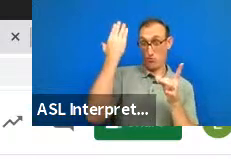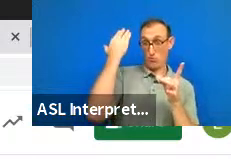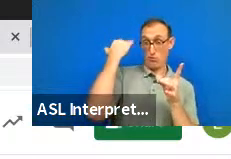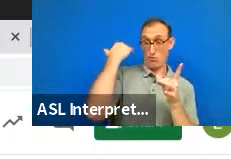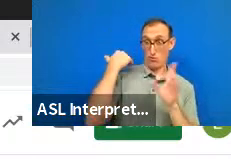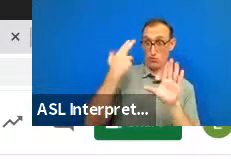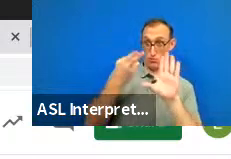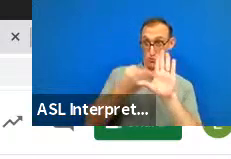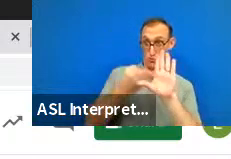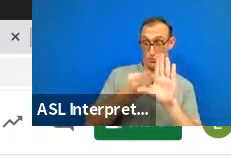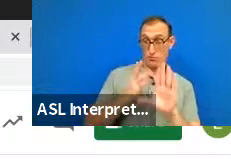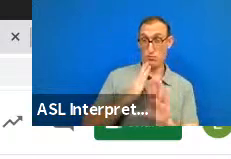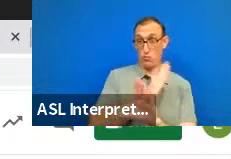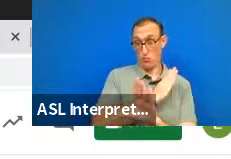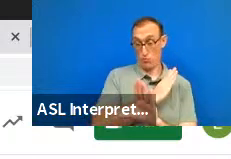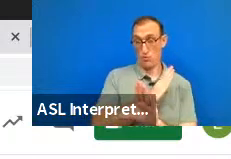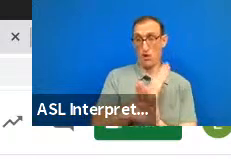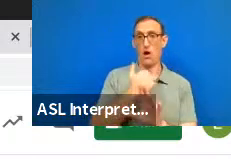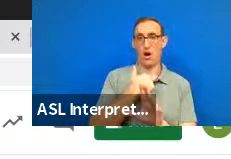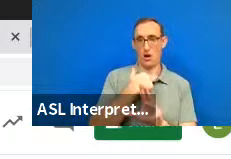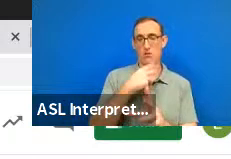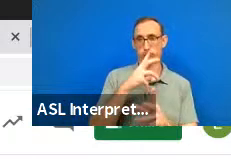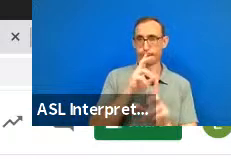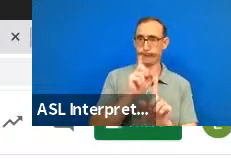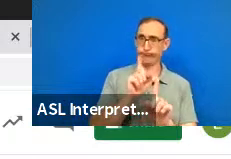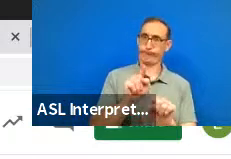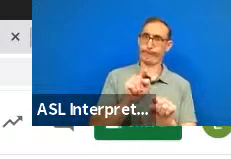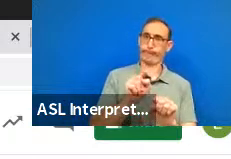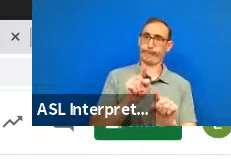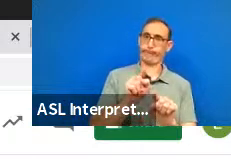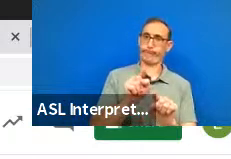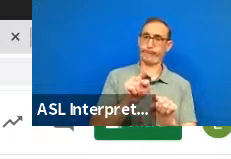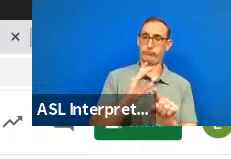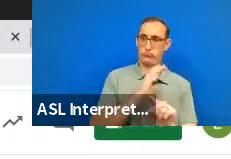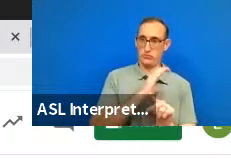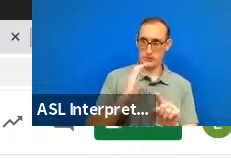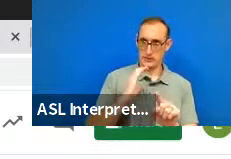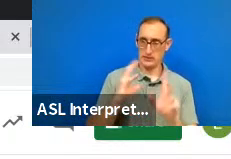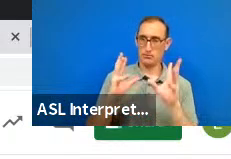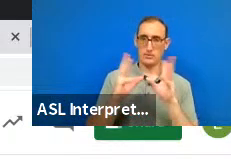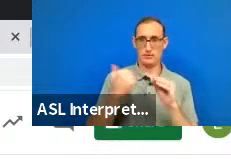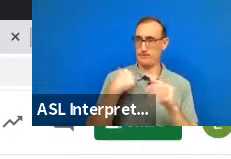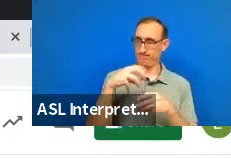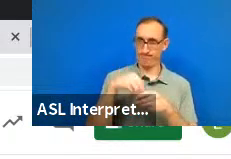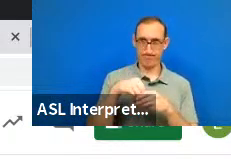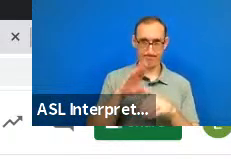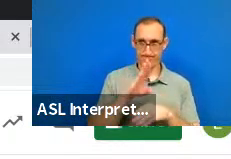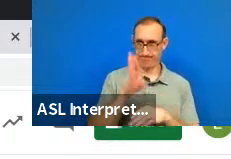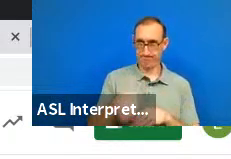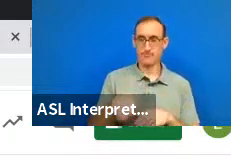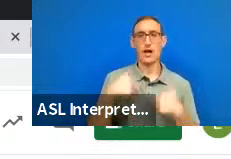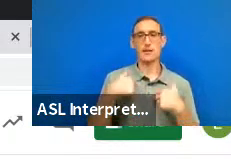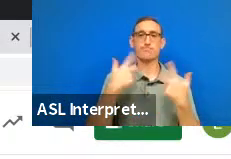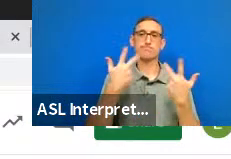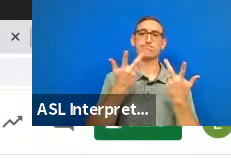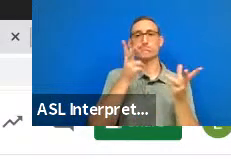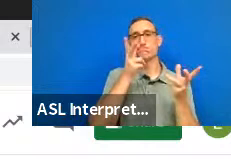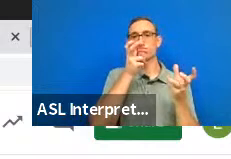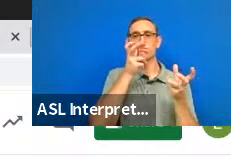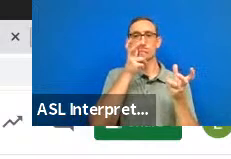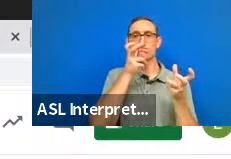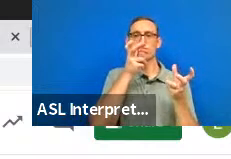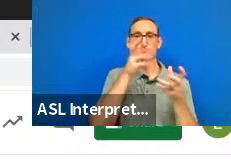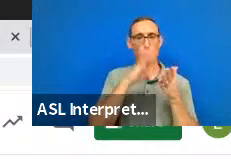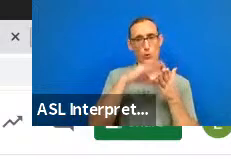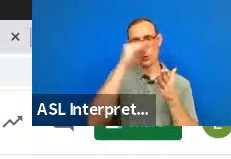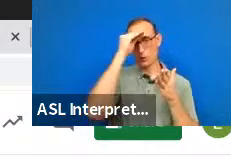other committee meetings, but I never participated. I was there simply to learn, but I was not part